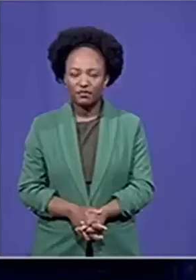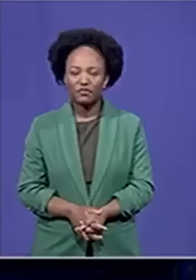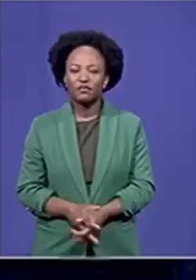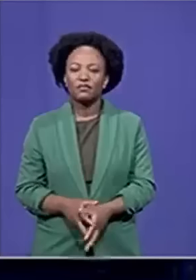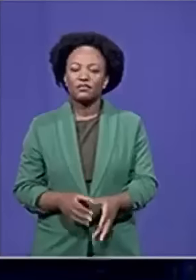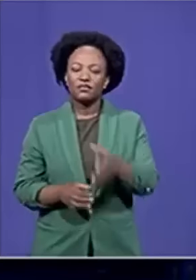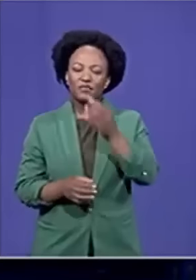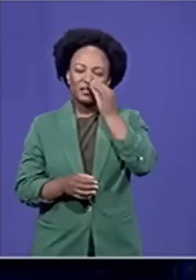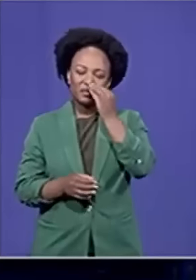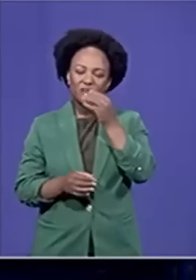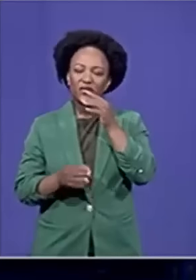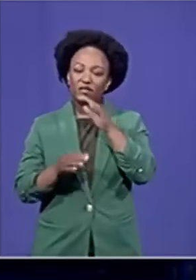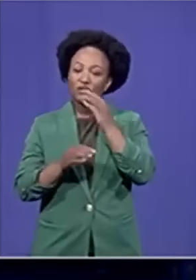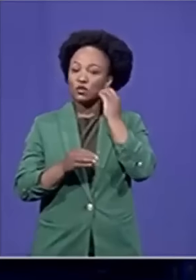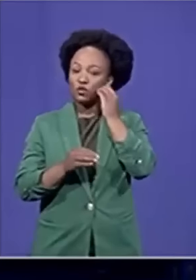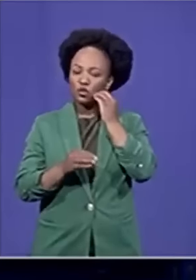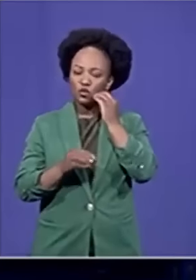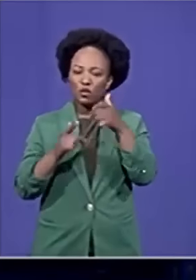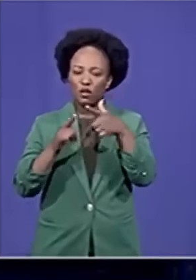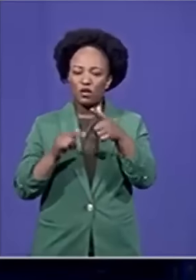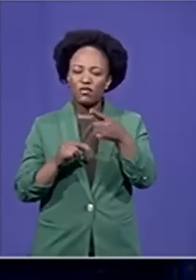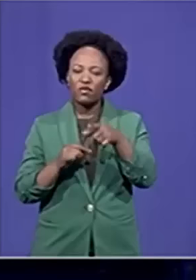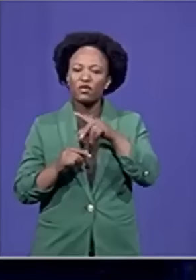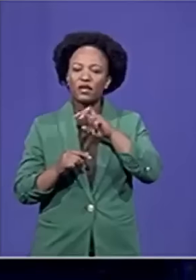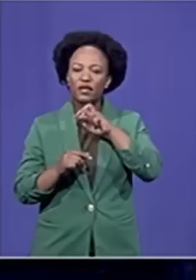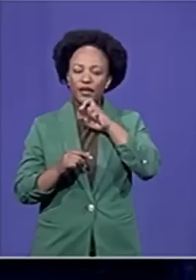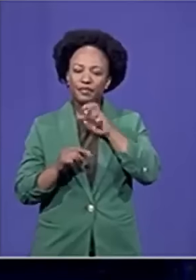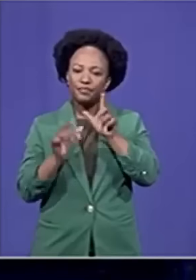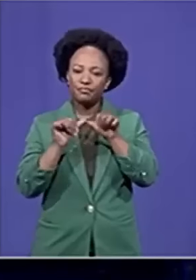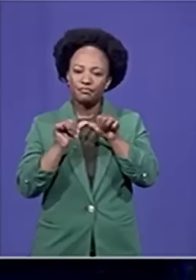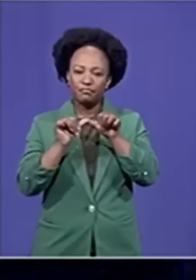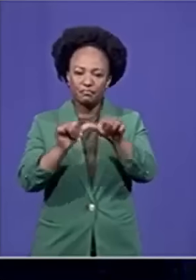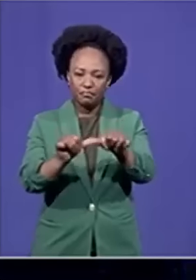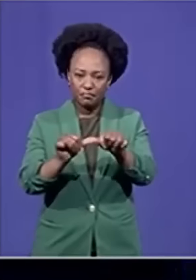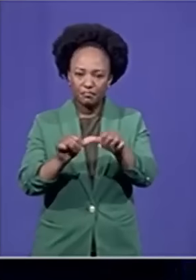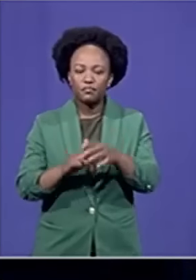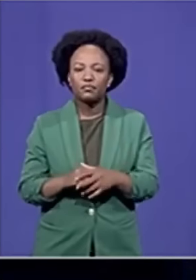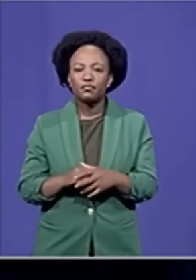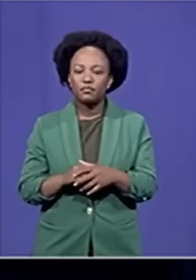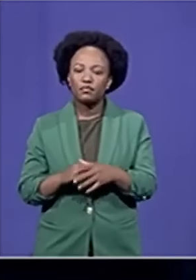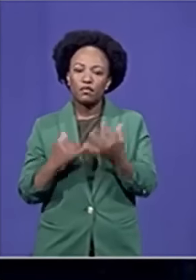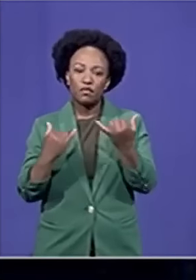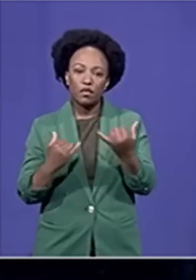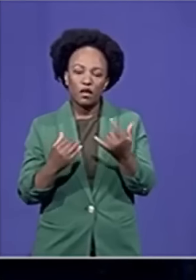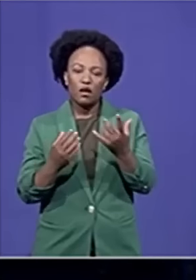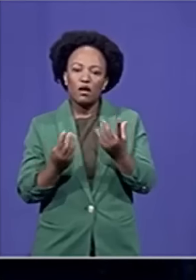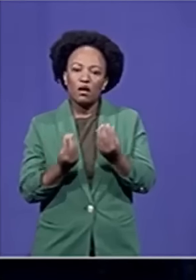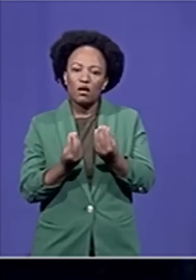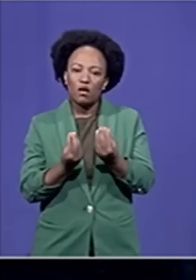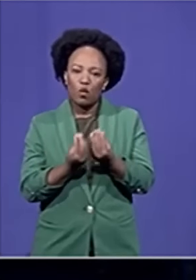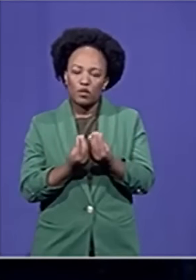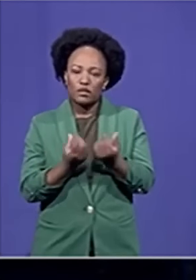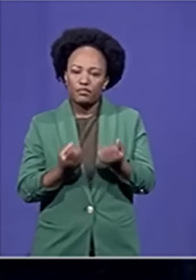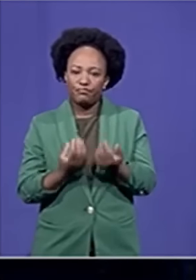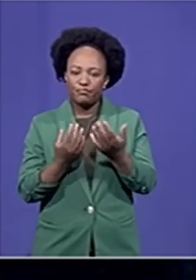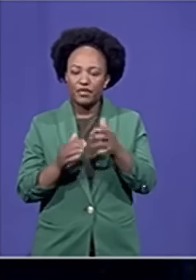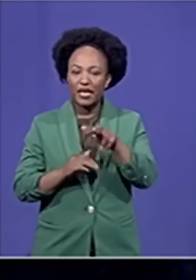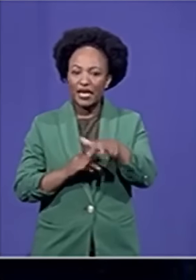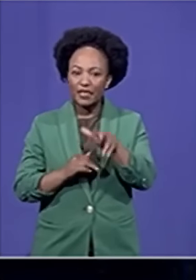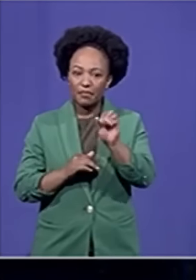Ditaba ka puo ya marena ya Sesotho di tswela pele ho SABC 2 le lehae. Nyollo ya moraorao ya theko ya thepa ka 18% dikgweding